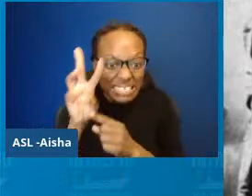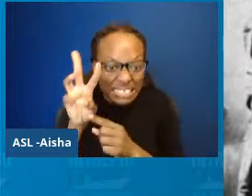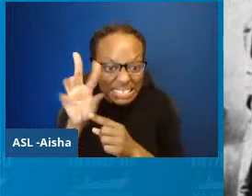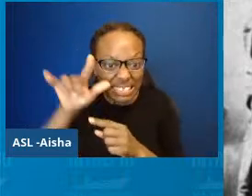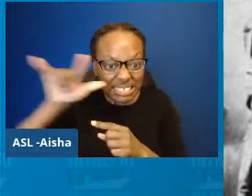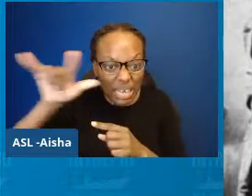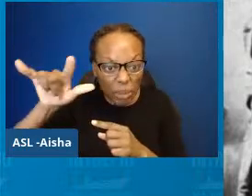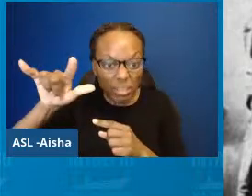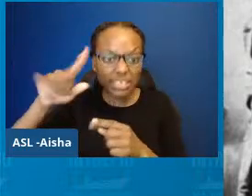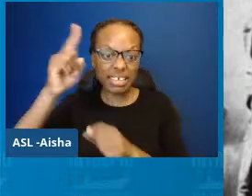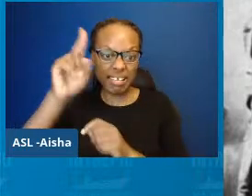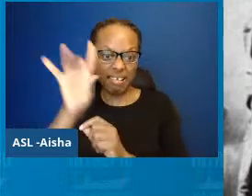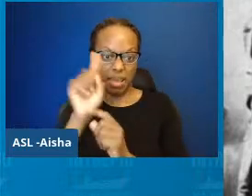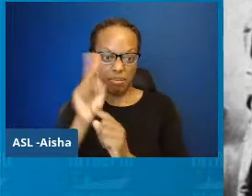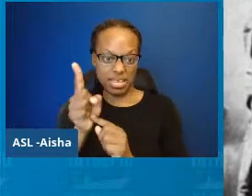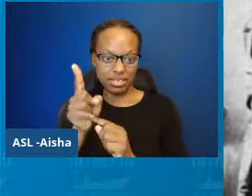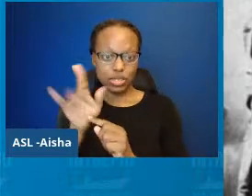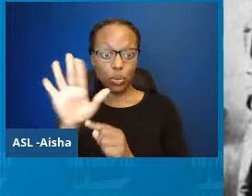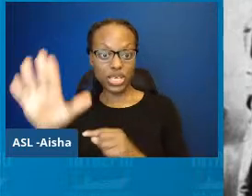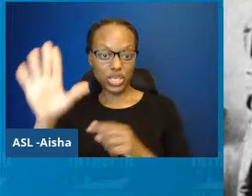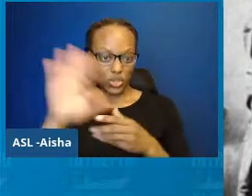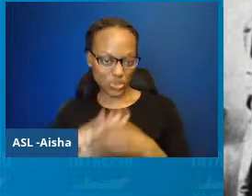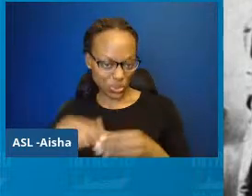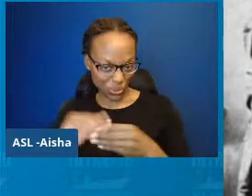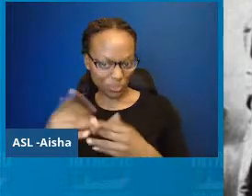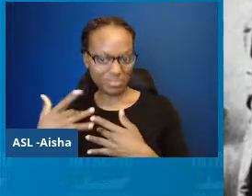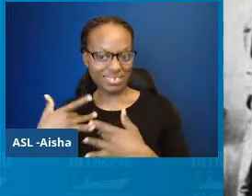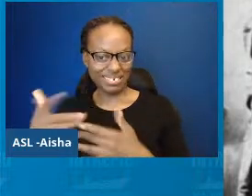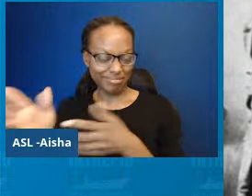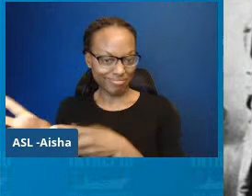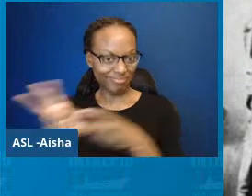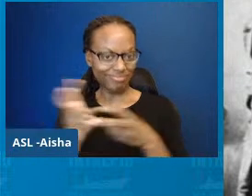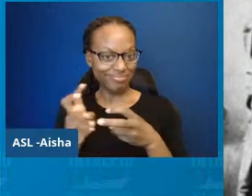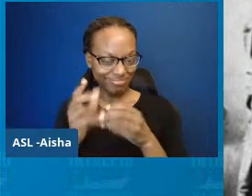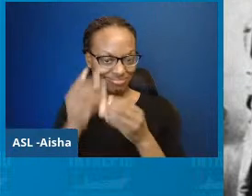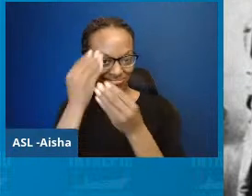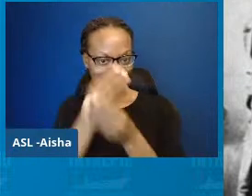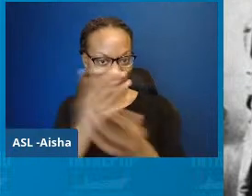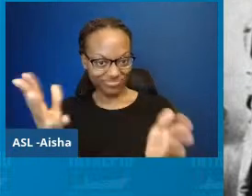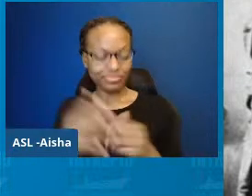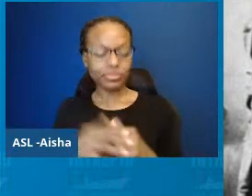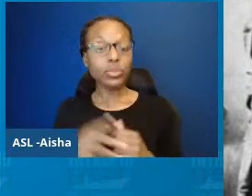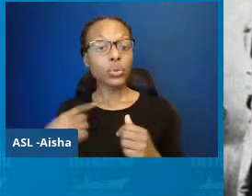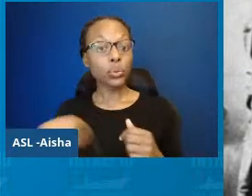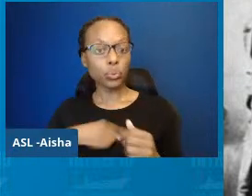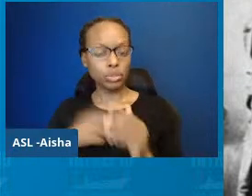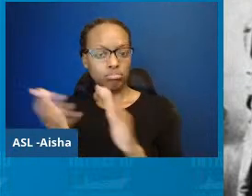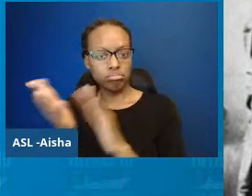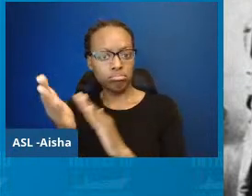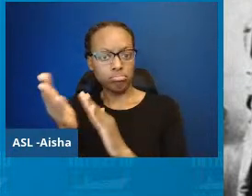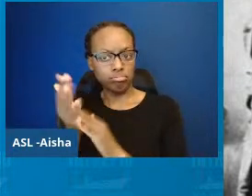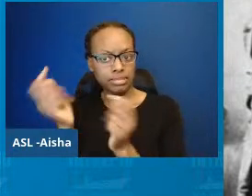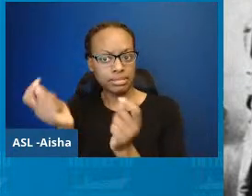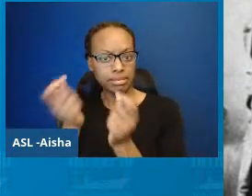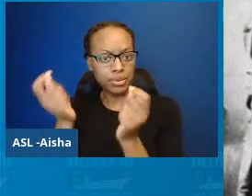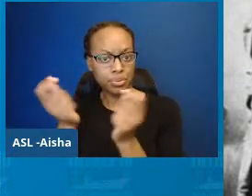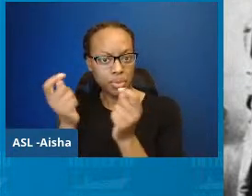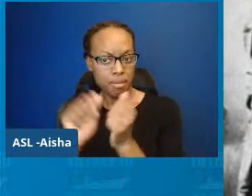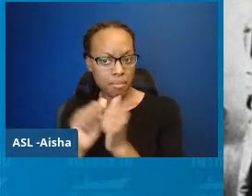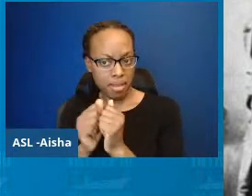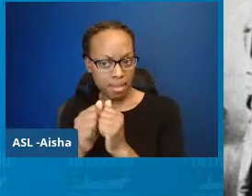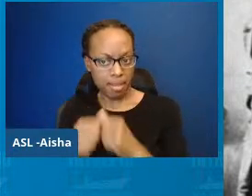his story when you visit the museum. One way that he is celebrated in many other celebrations